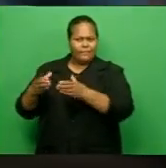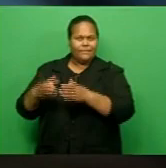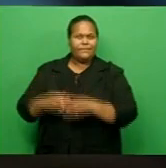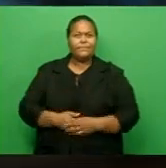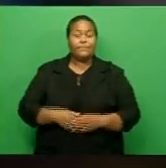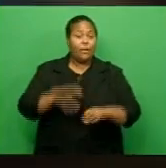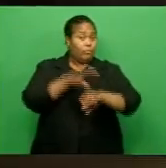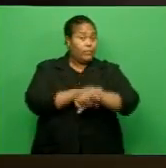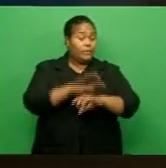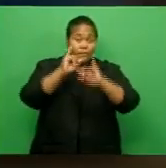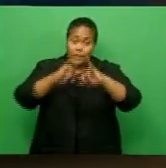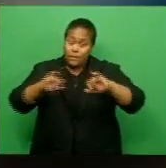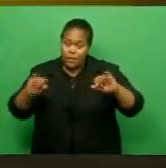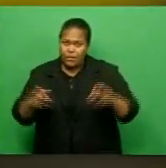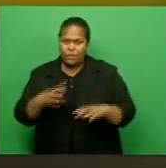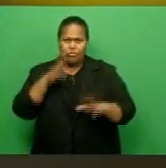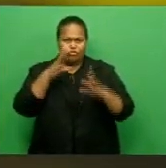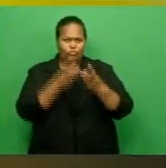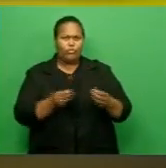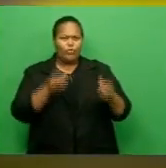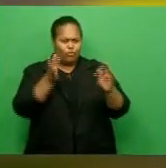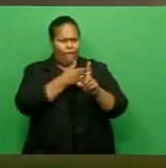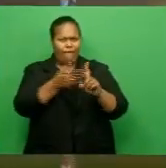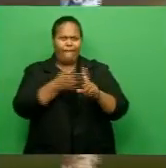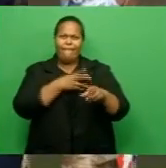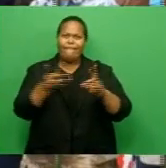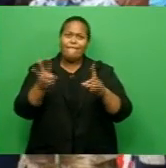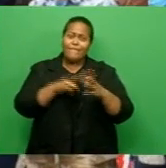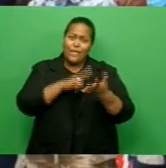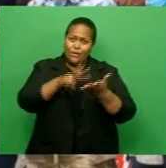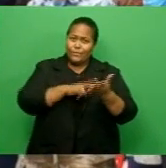Police investigate assault video.